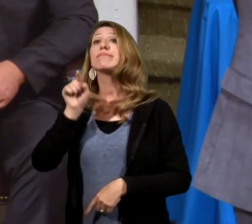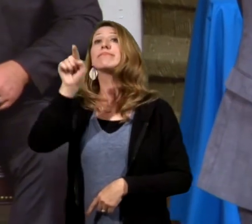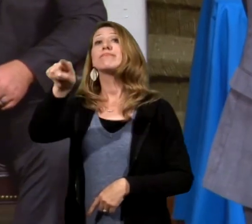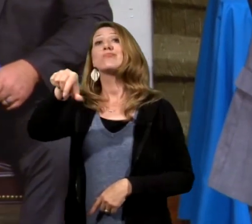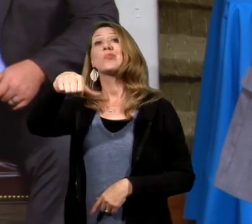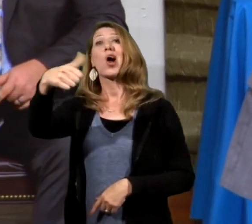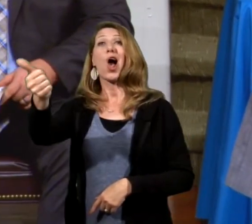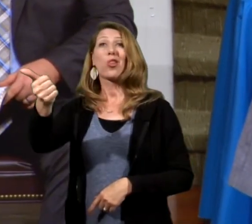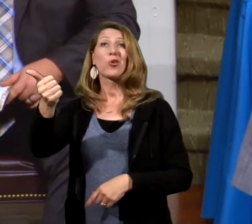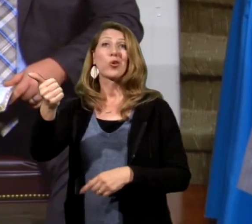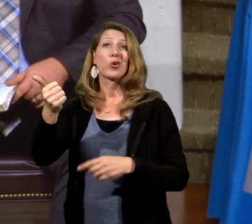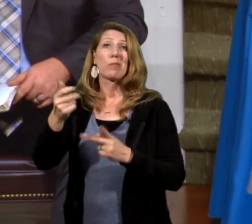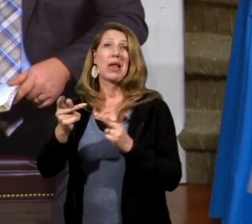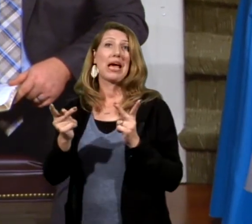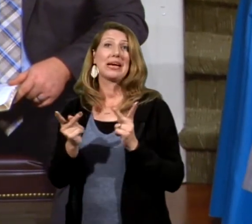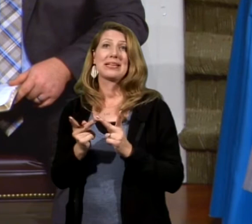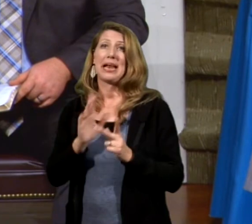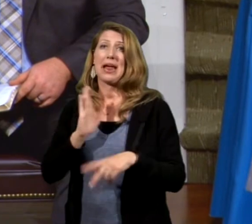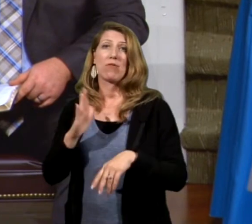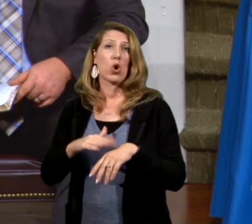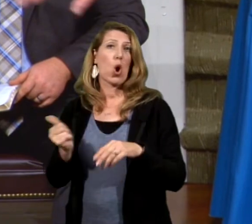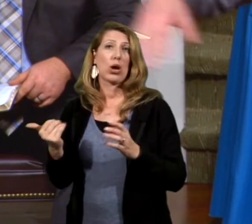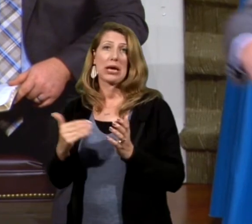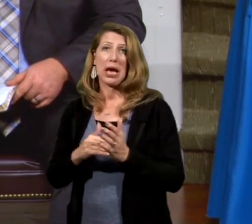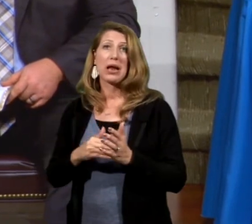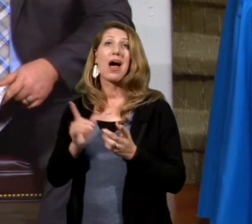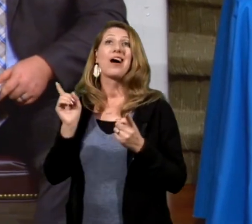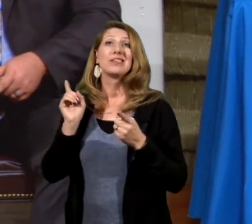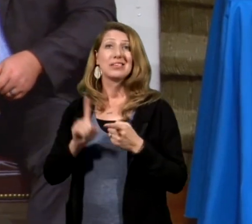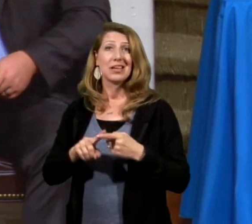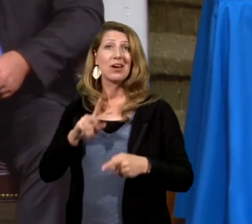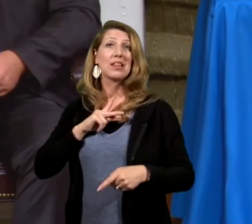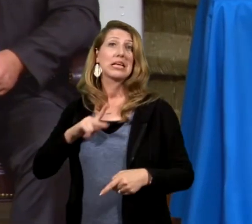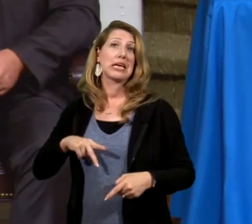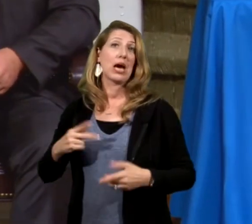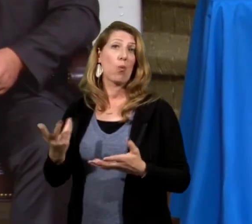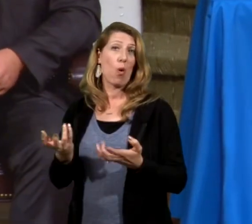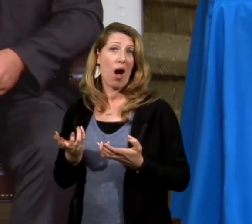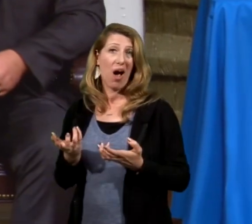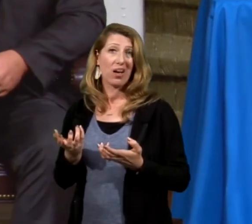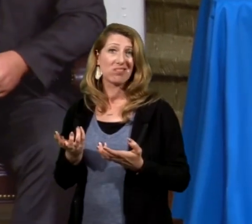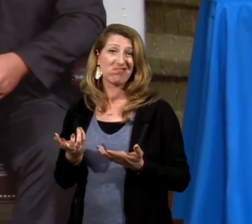them and the concubines, and they were never called again unless the king decided to do that.